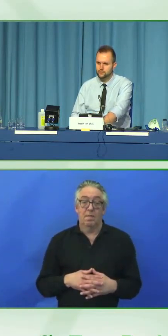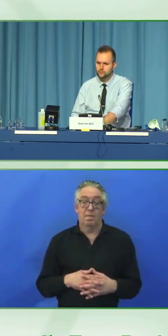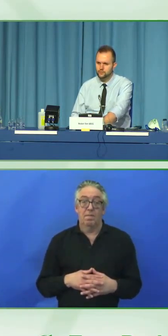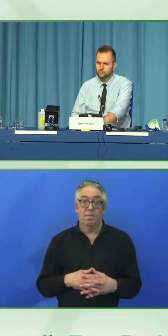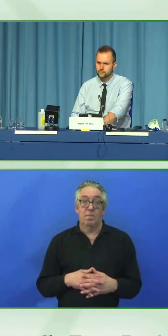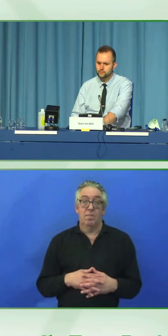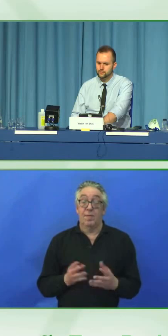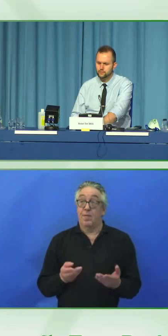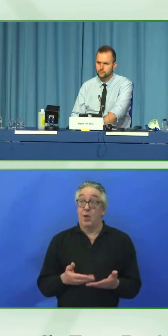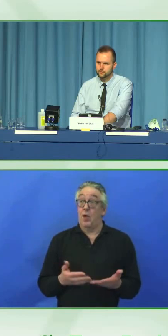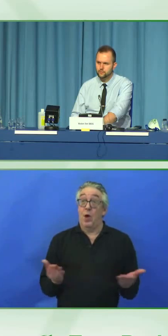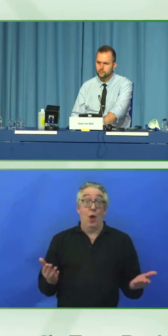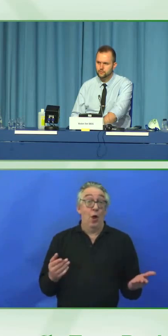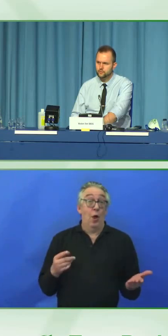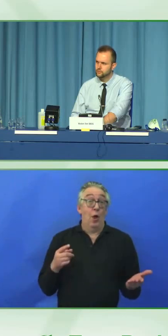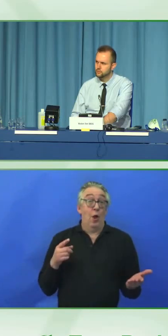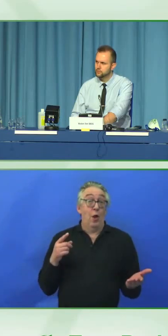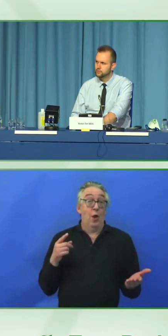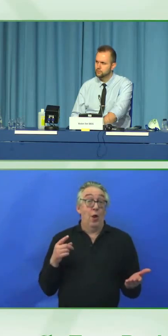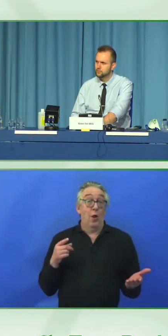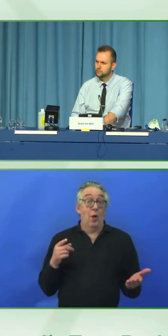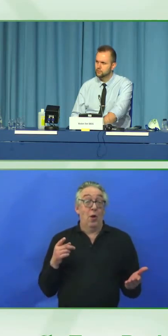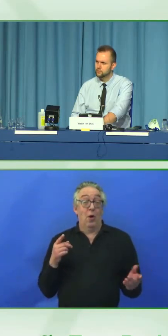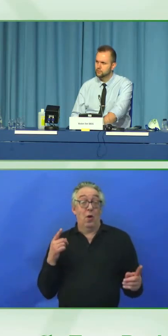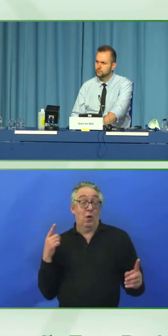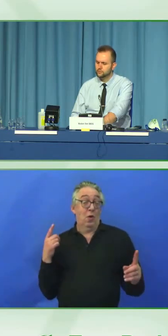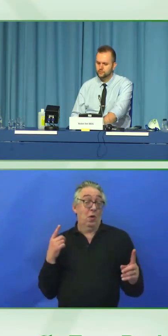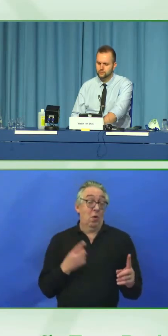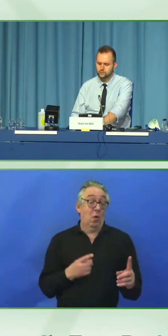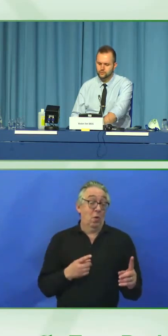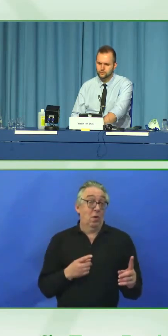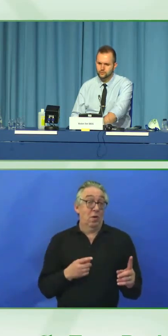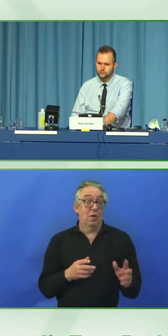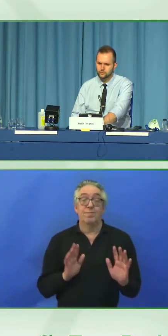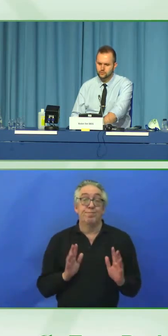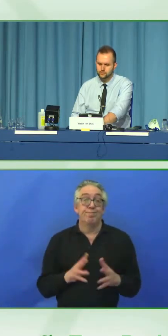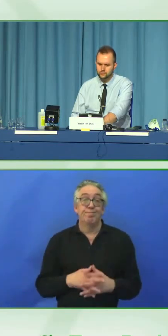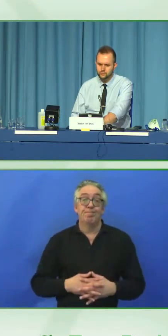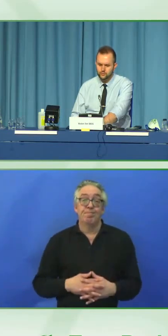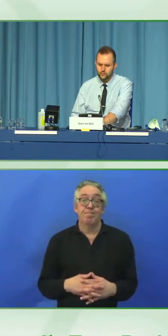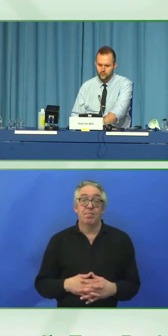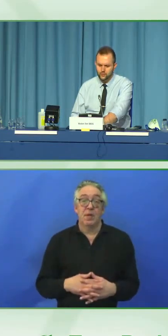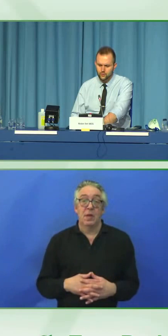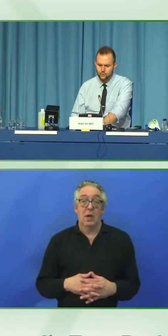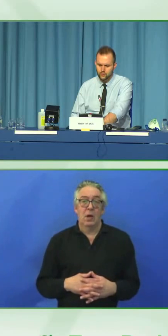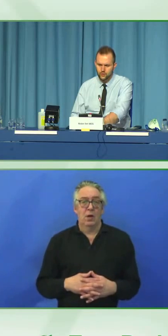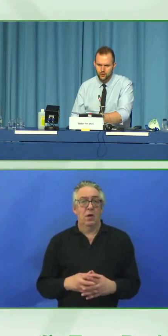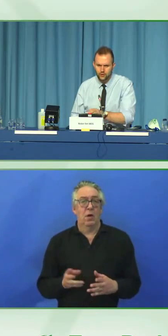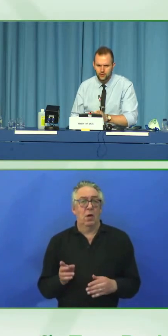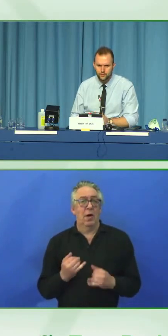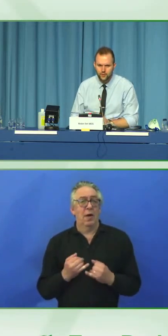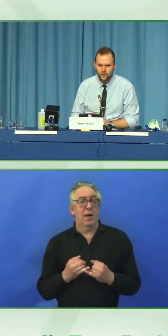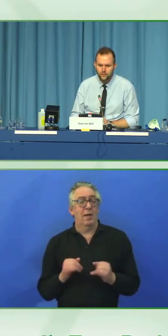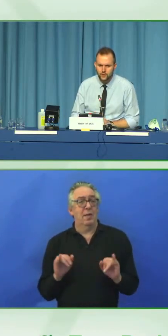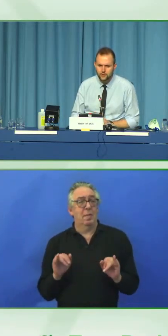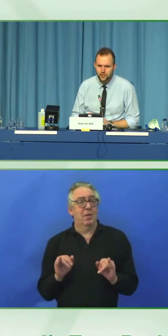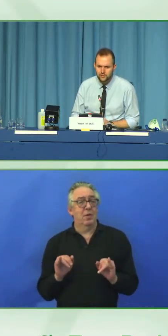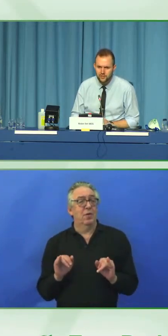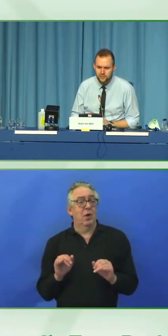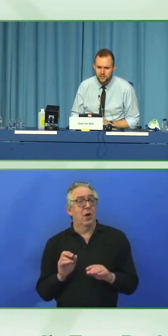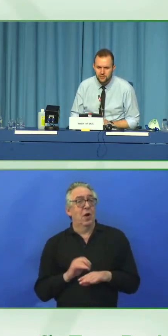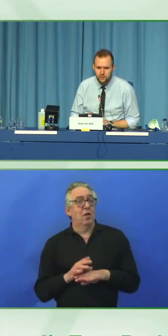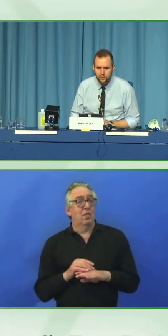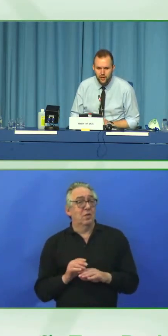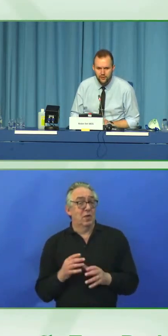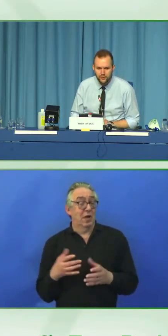accessible, this is where the role of the Disability Advisory Group provides support. So the independent...